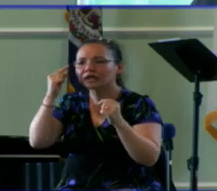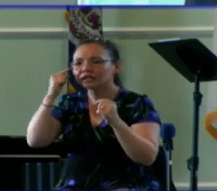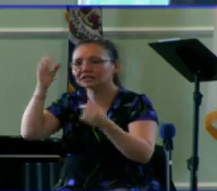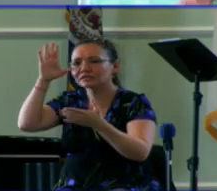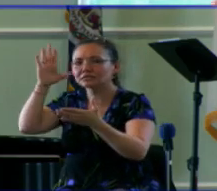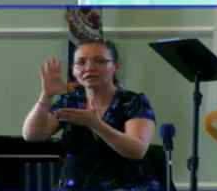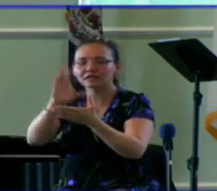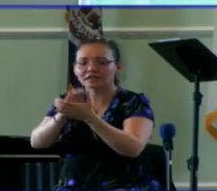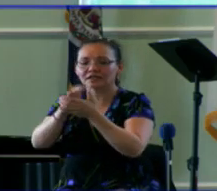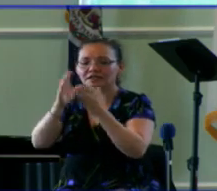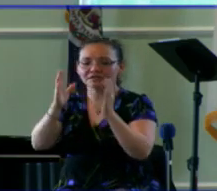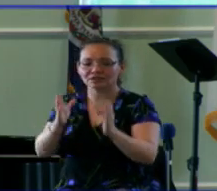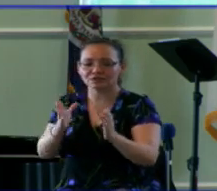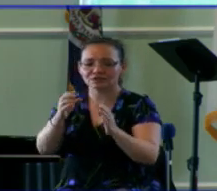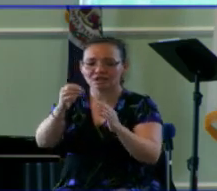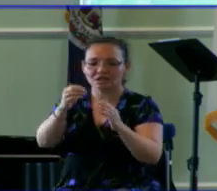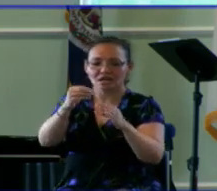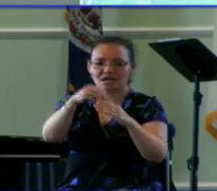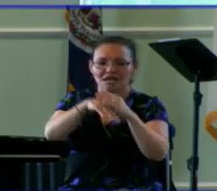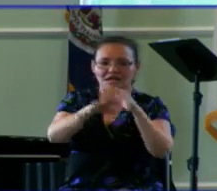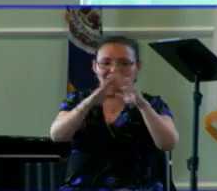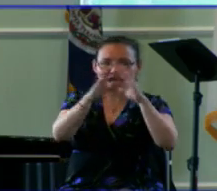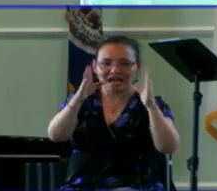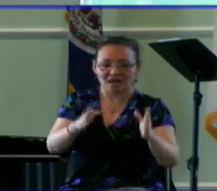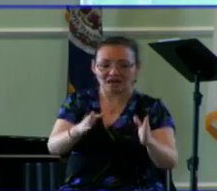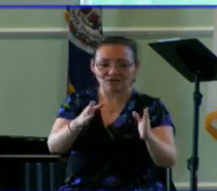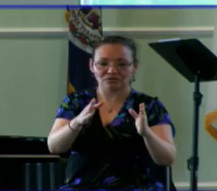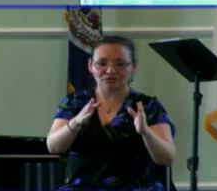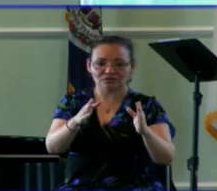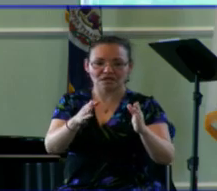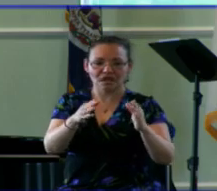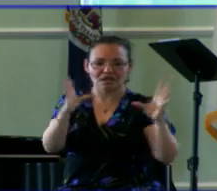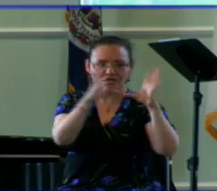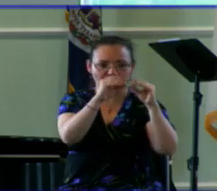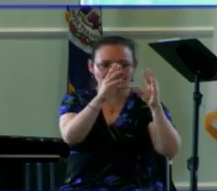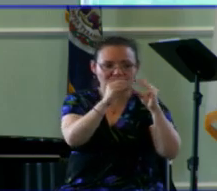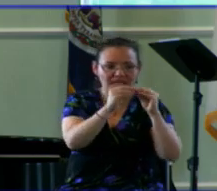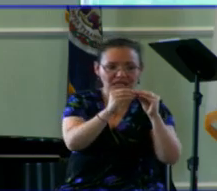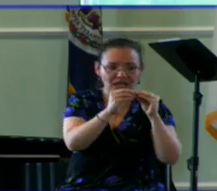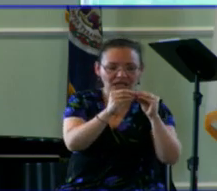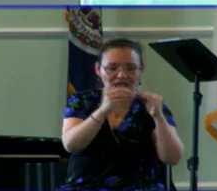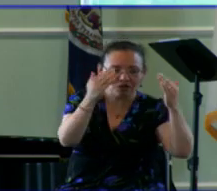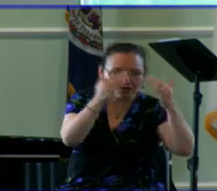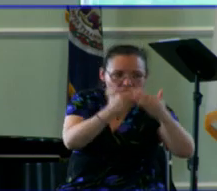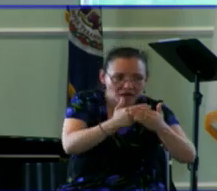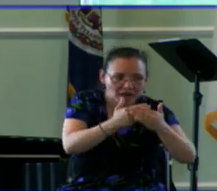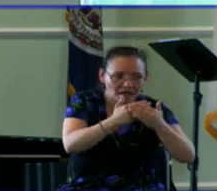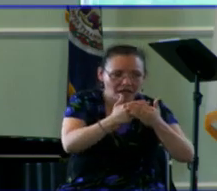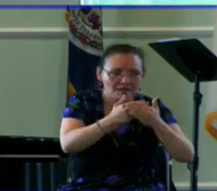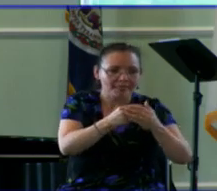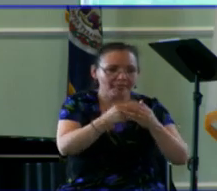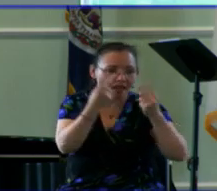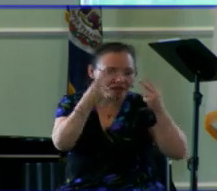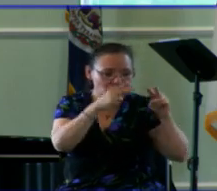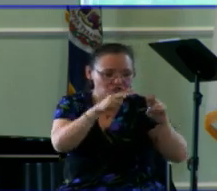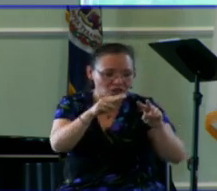They're meeting in a house, and somebody's videotaping this. It's all shaken. It's not very clear, but they're videotaping this, and somebody brings